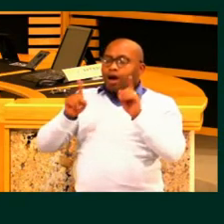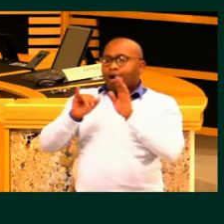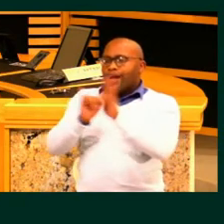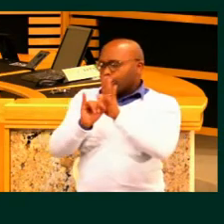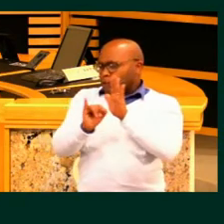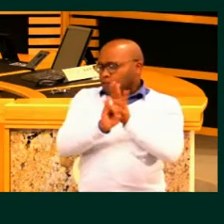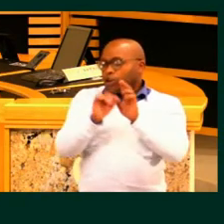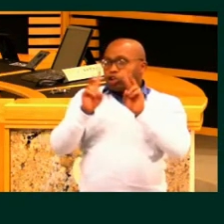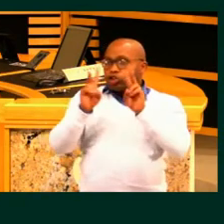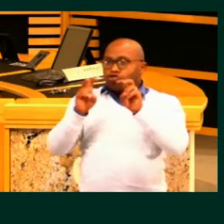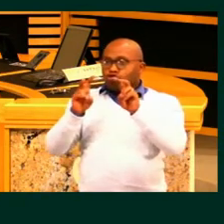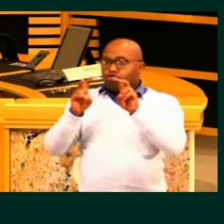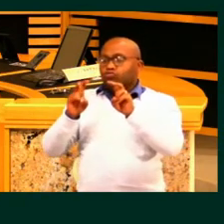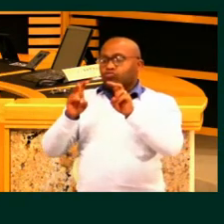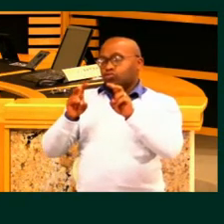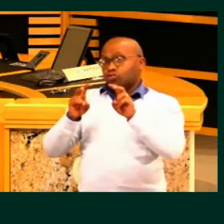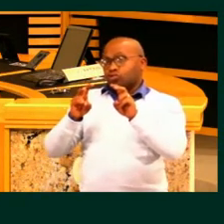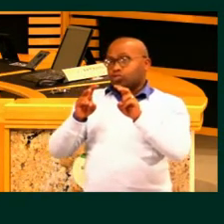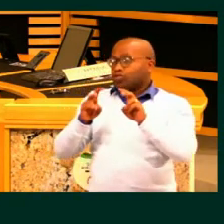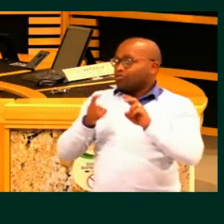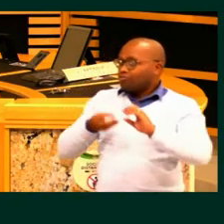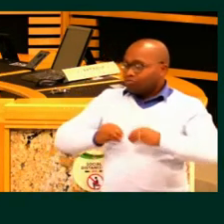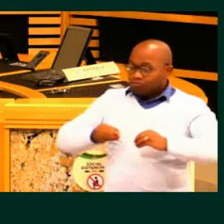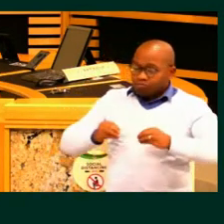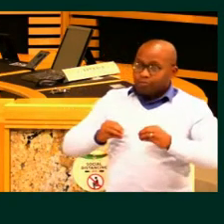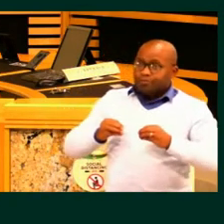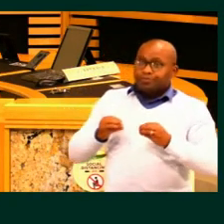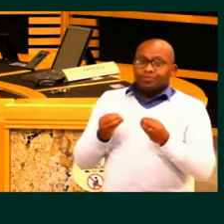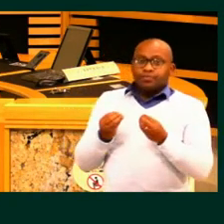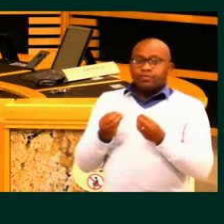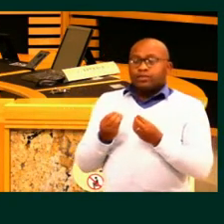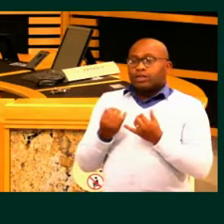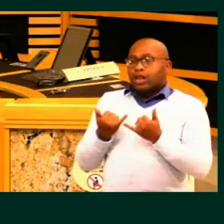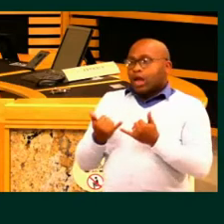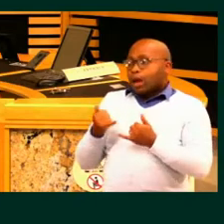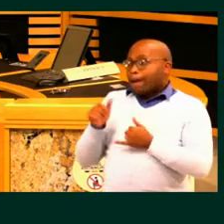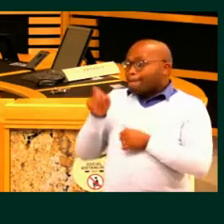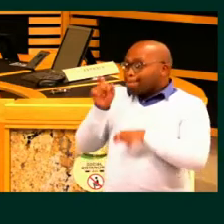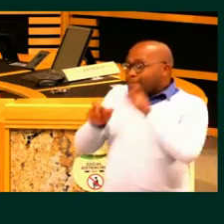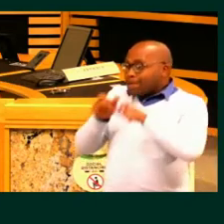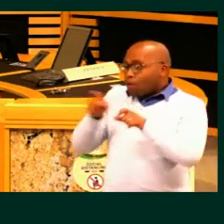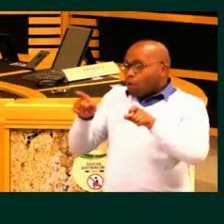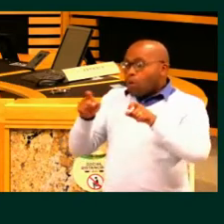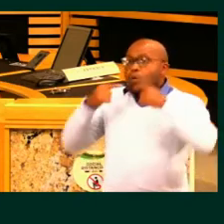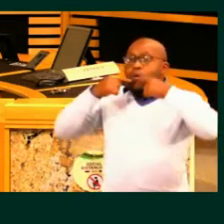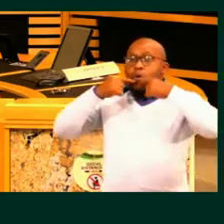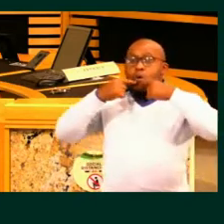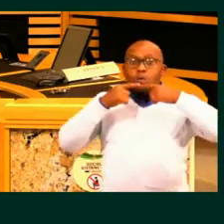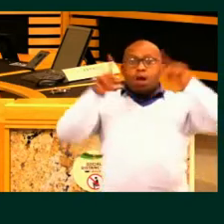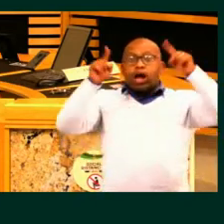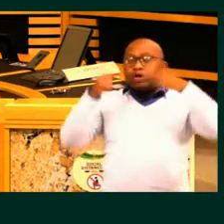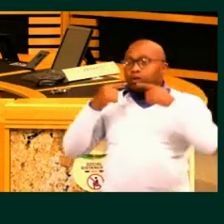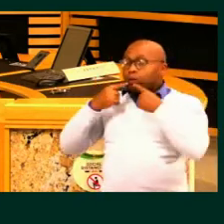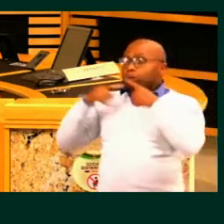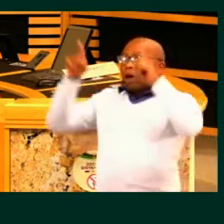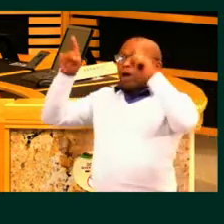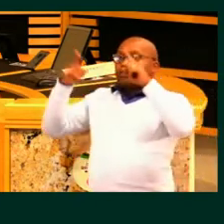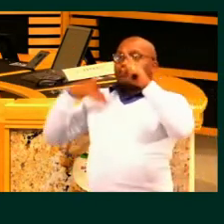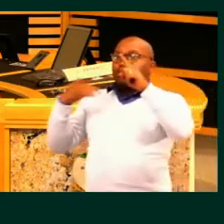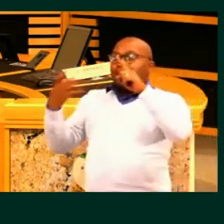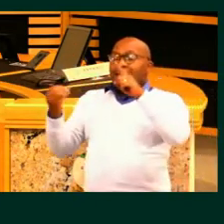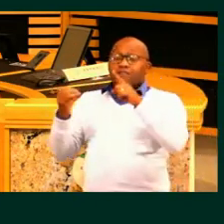about in particular in terms of in terms of the wi blowers that made that matter to be known so I'm then